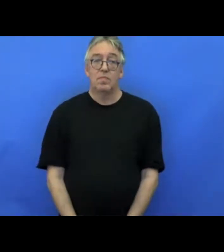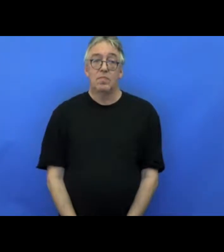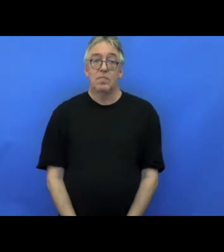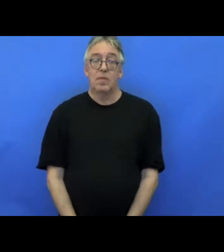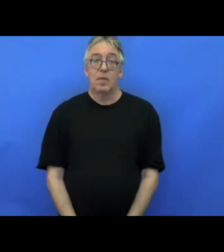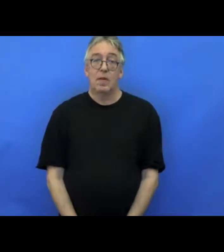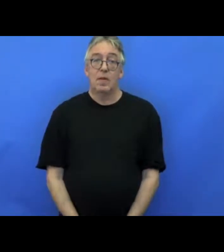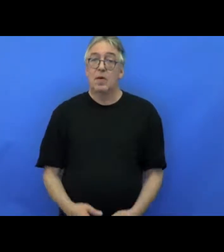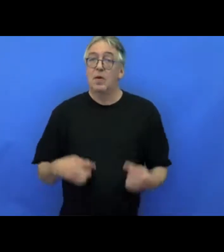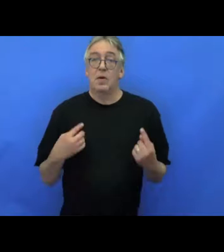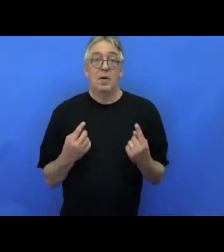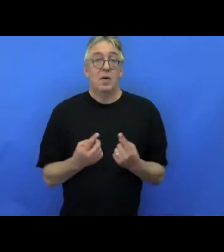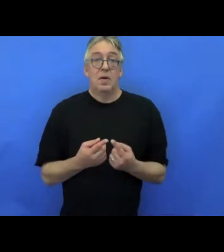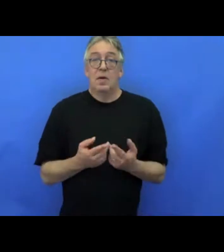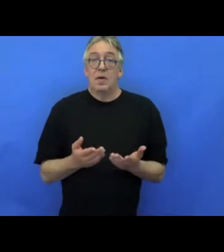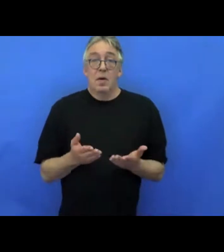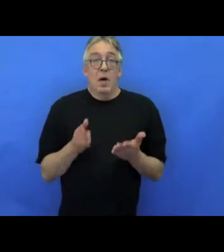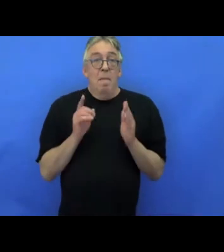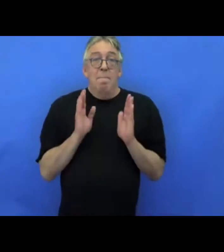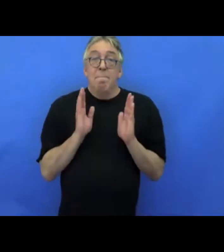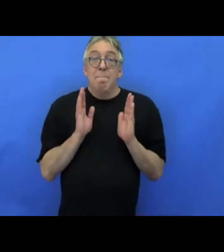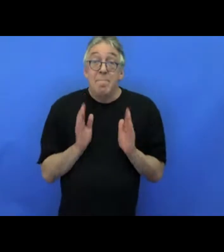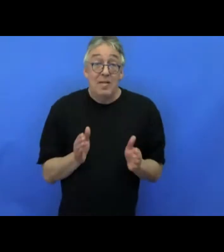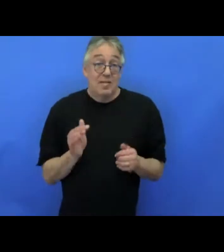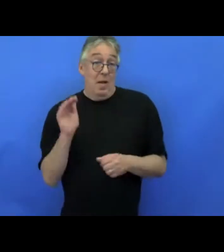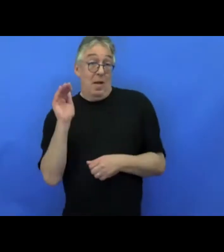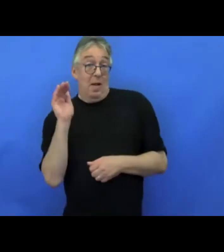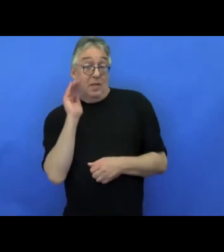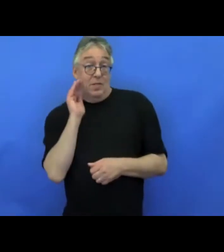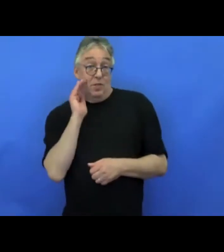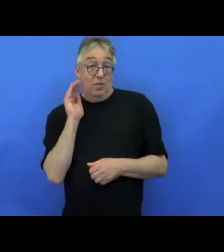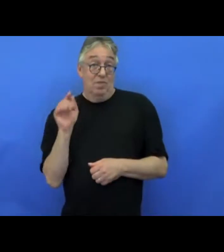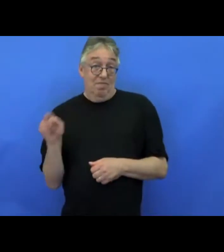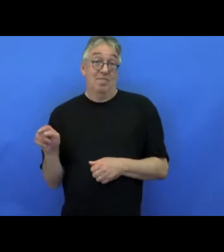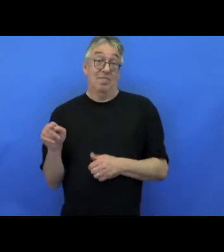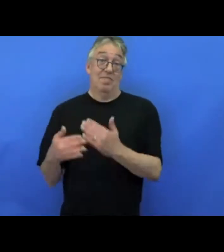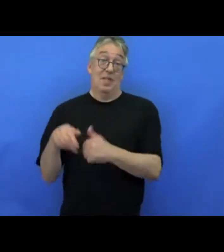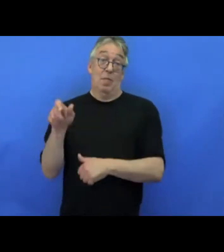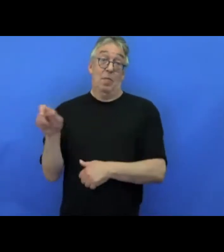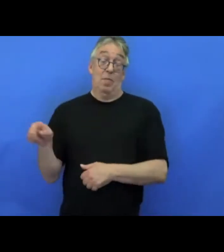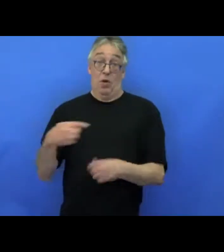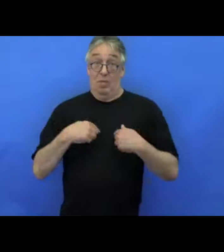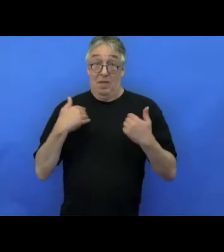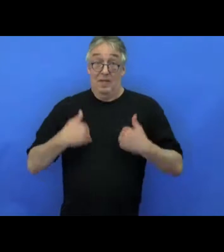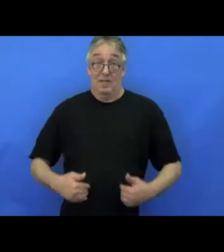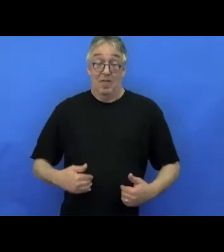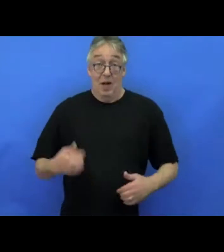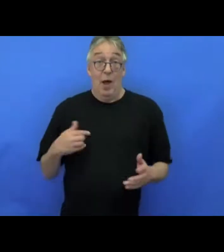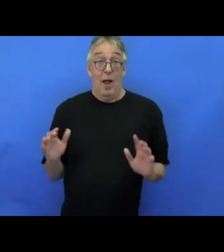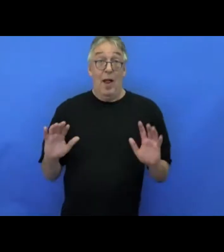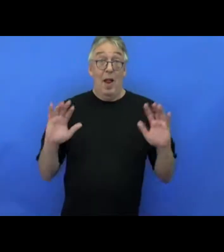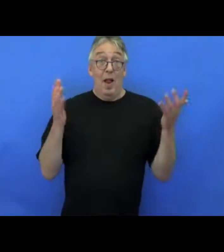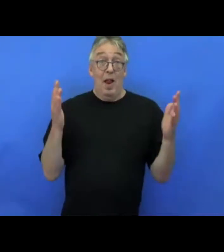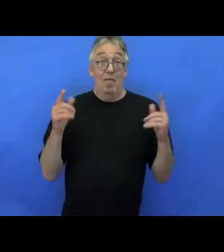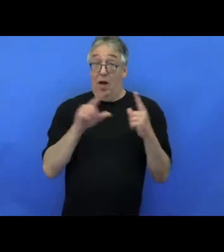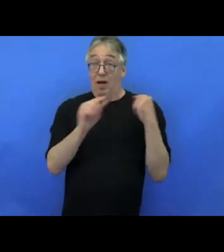need to listen to these people. I myself, I live in Gaza. I'm representing my voice and the voice of